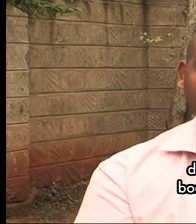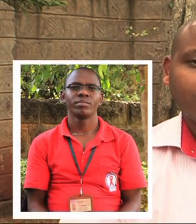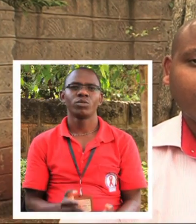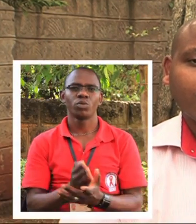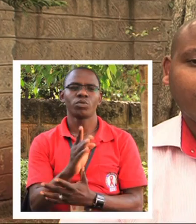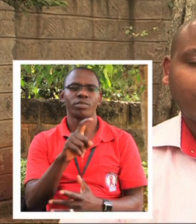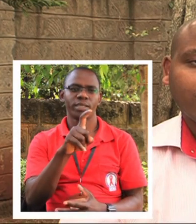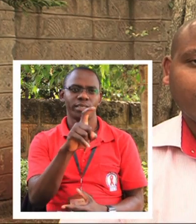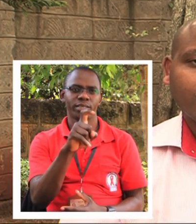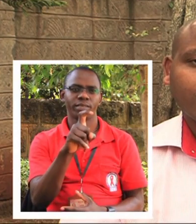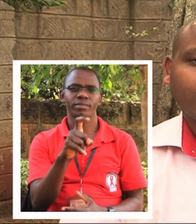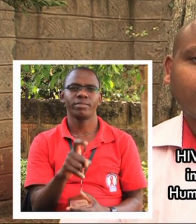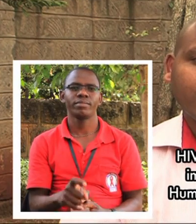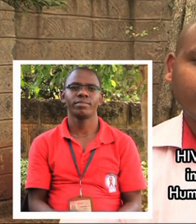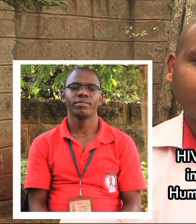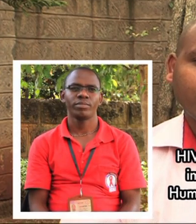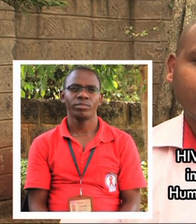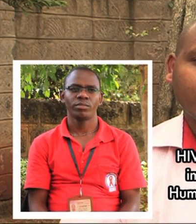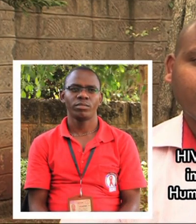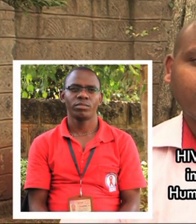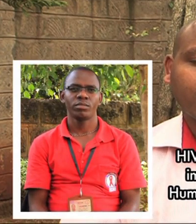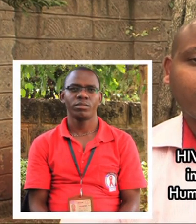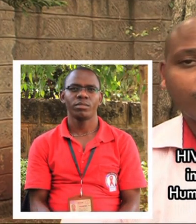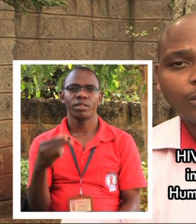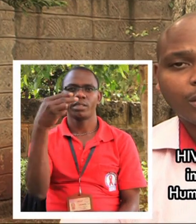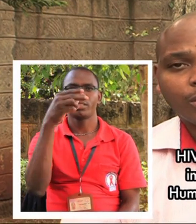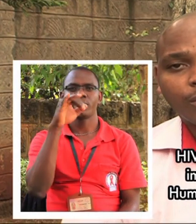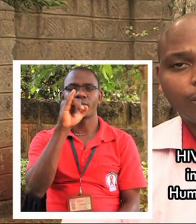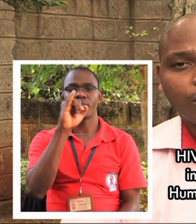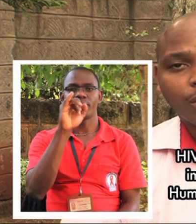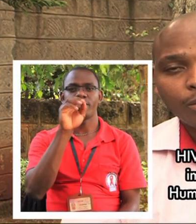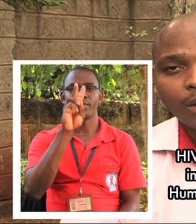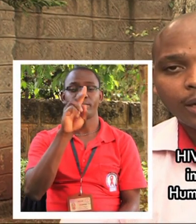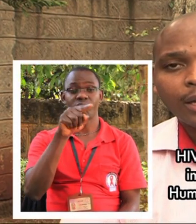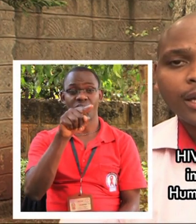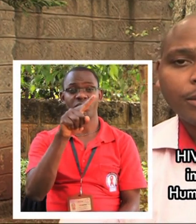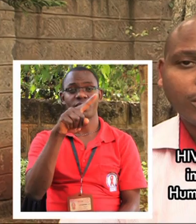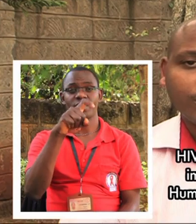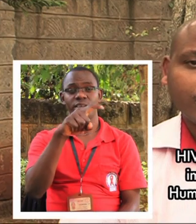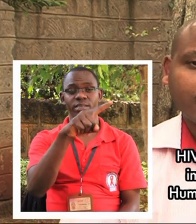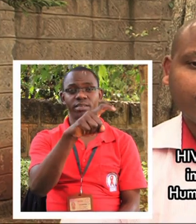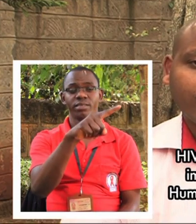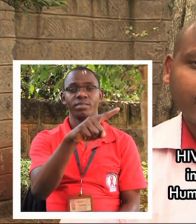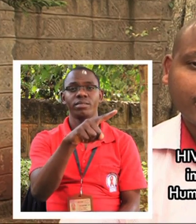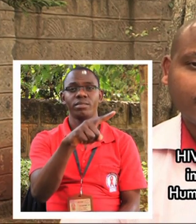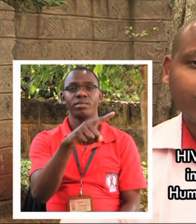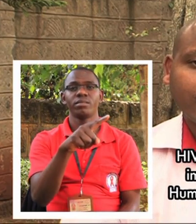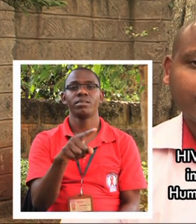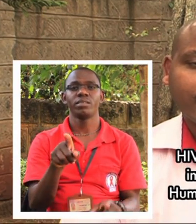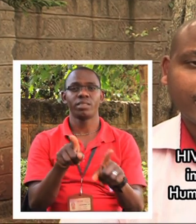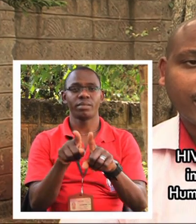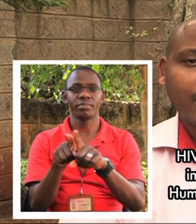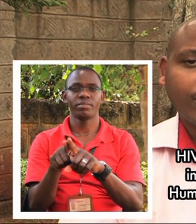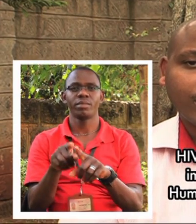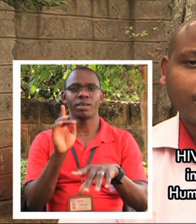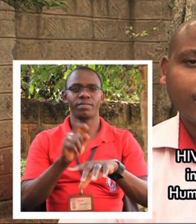HIV. What is HIV? HIV is also a short form for human immunodeficiency virus. It's a virus